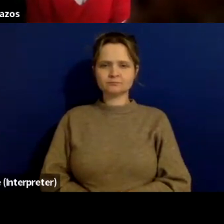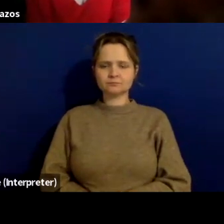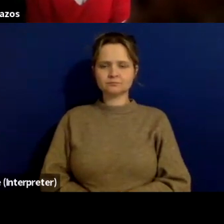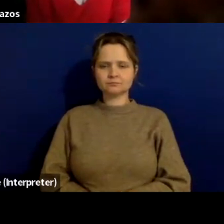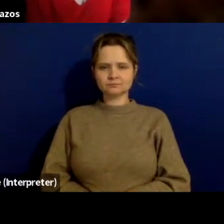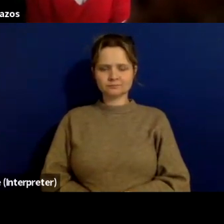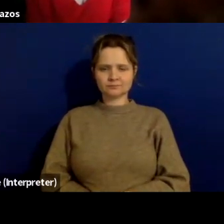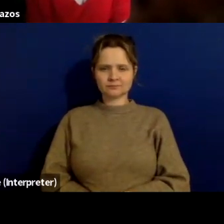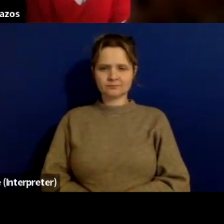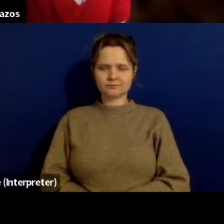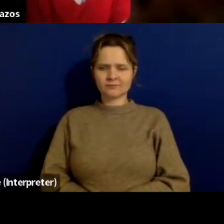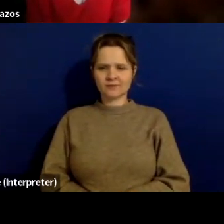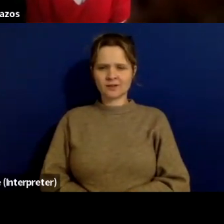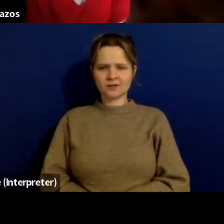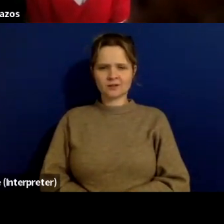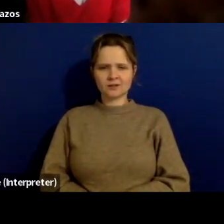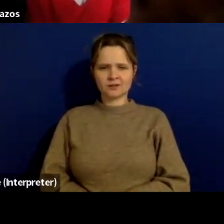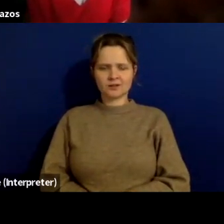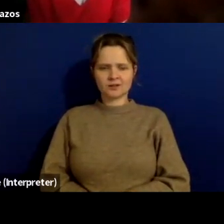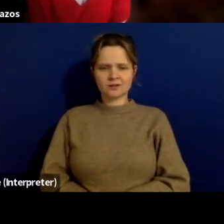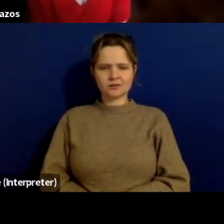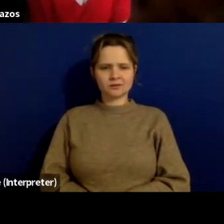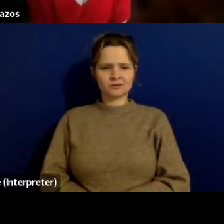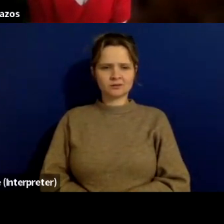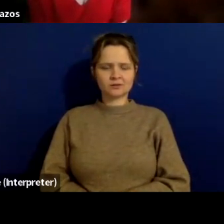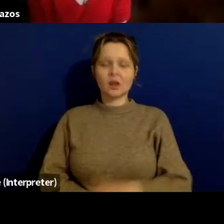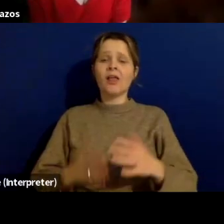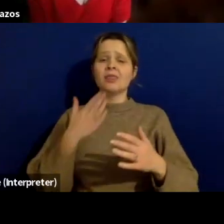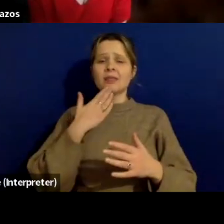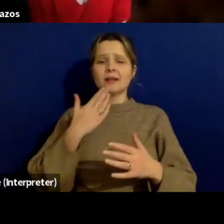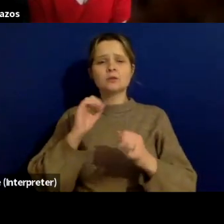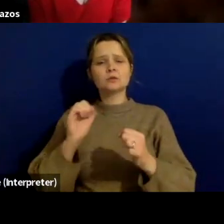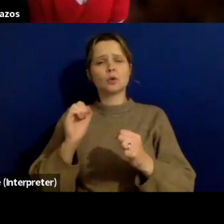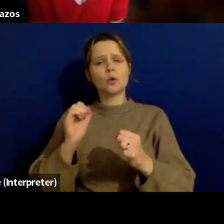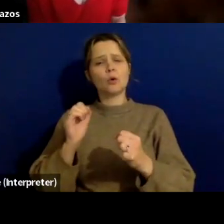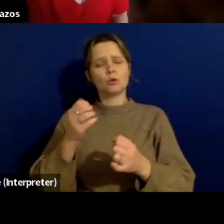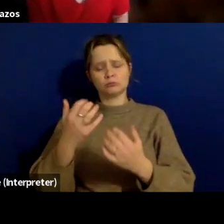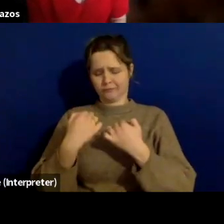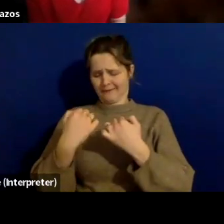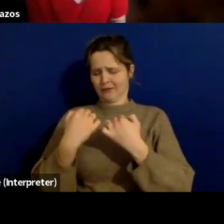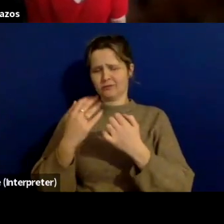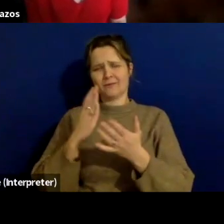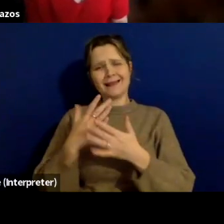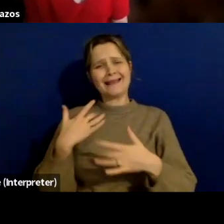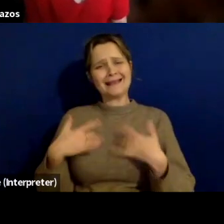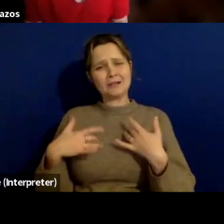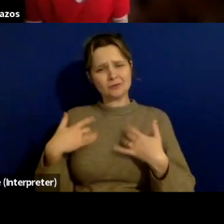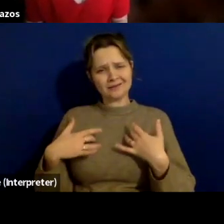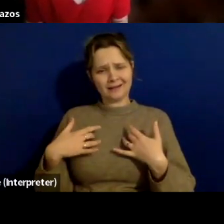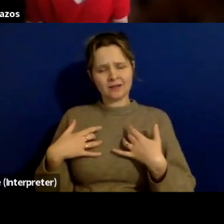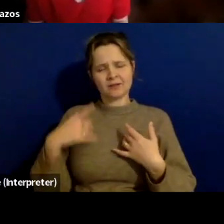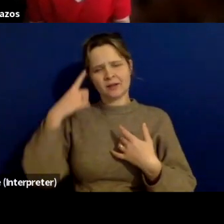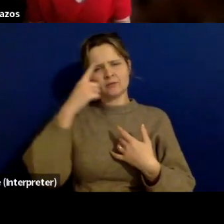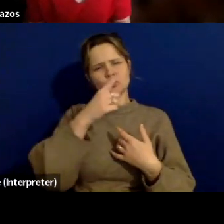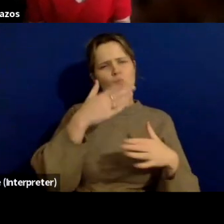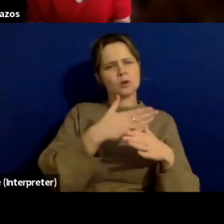Thank you for those reflections. It's very interesting to think about how poets and translators